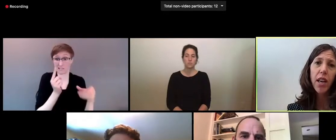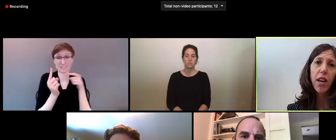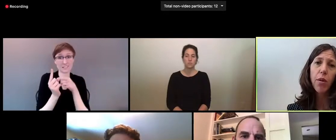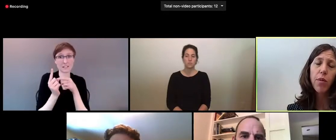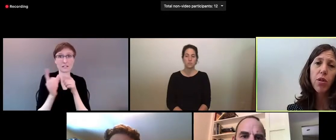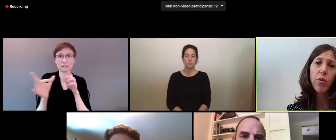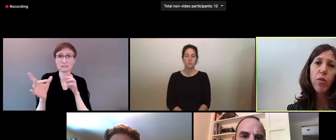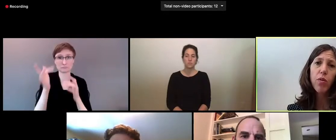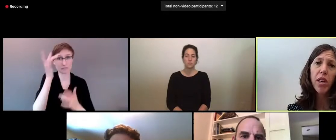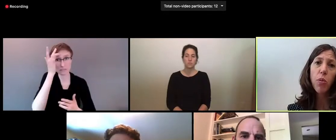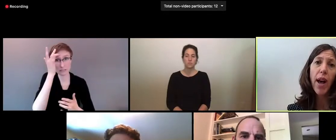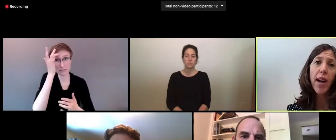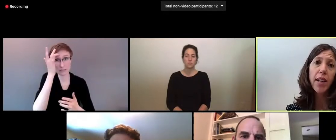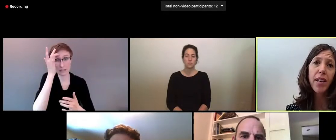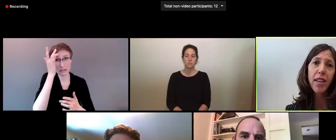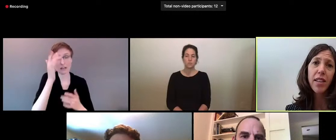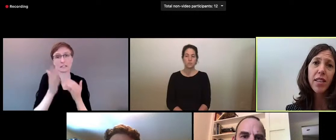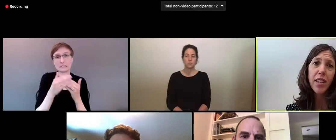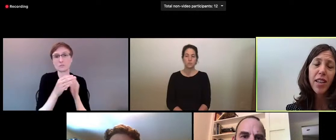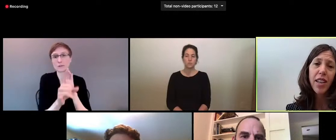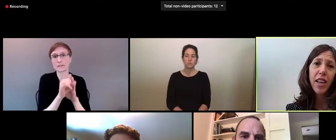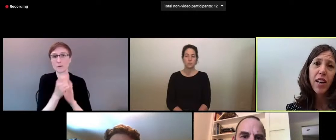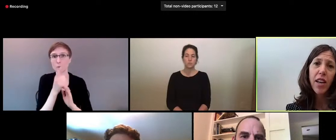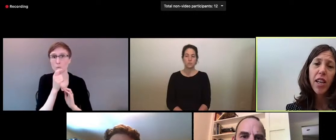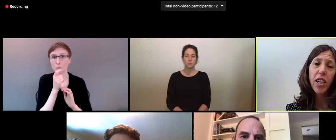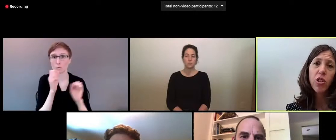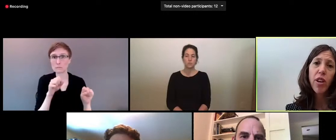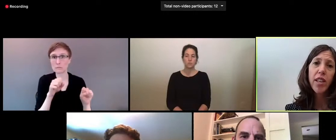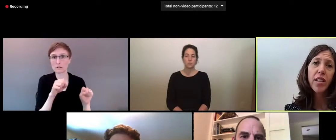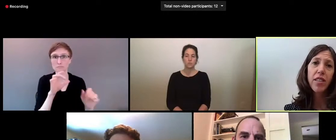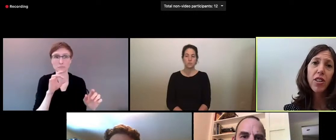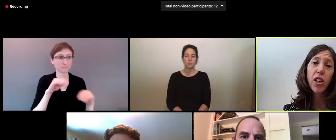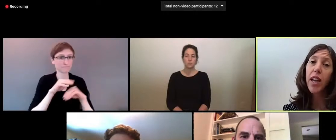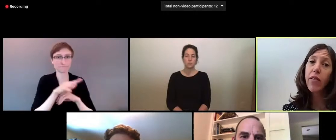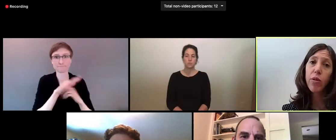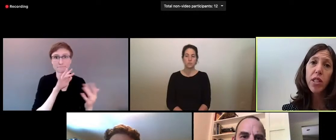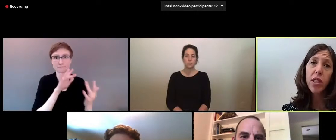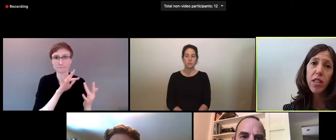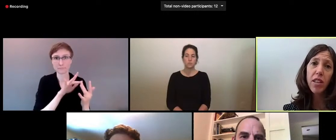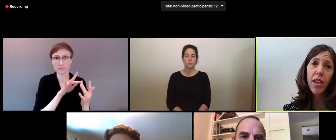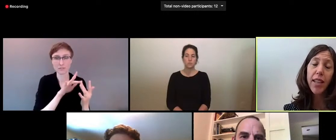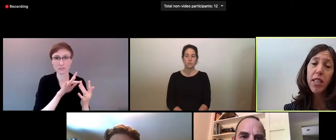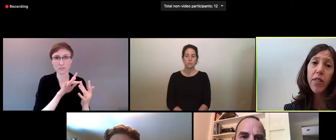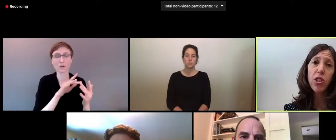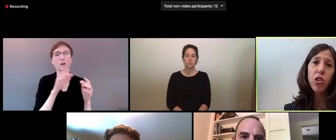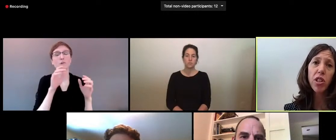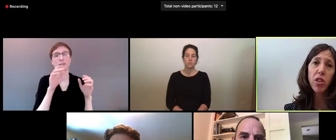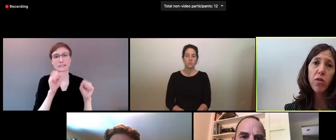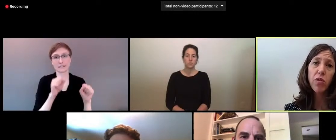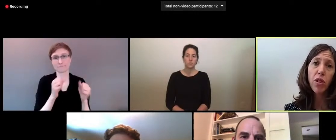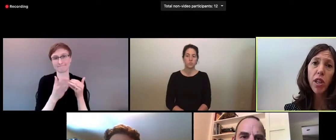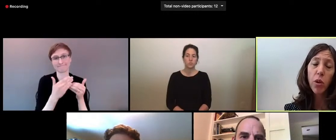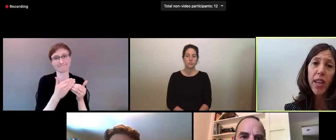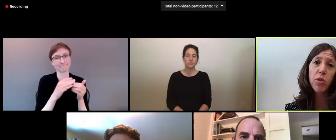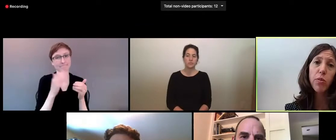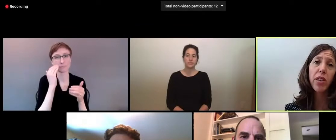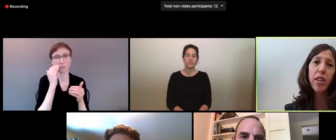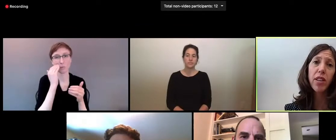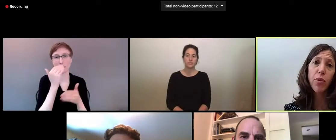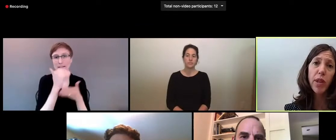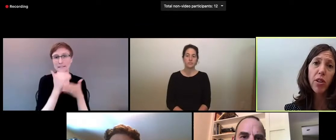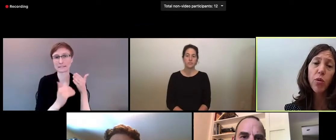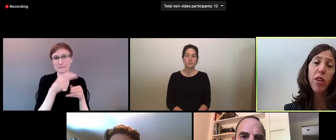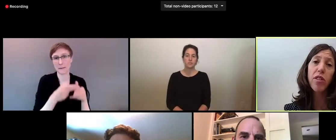contacts. You know, we go back and try to look at everyone's activities during their